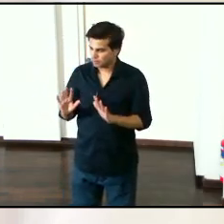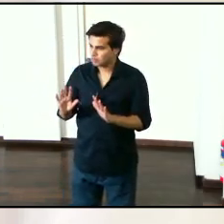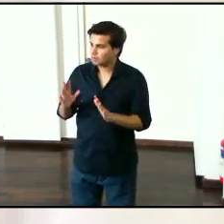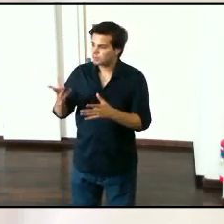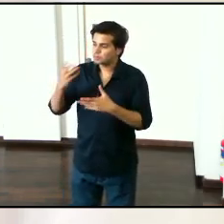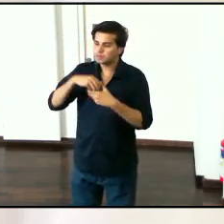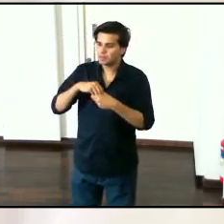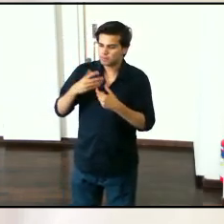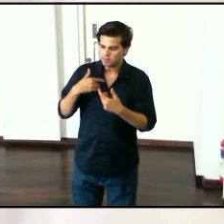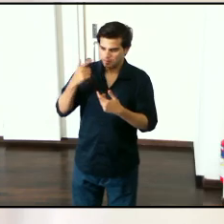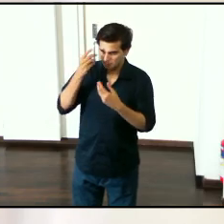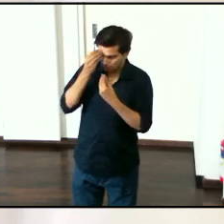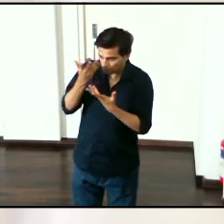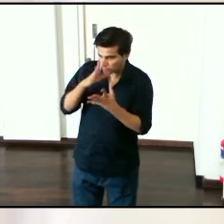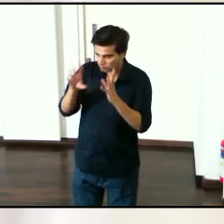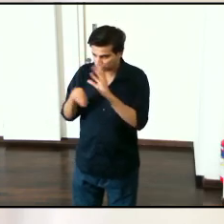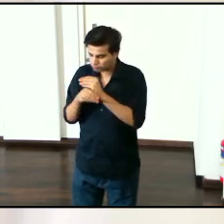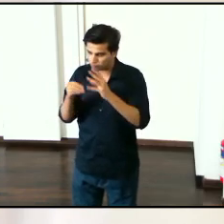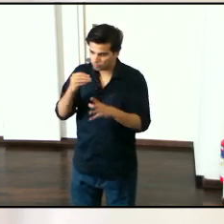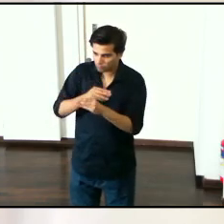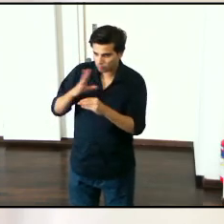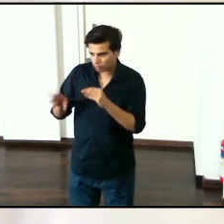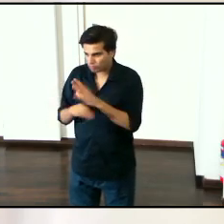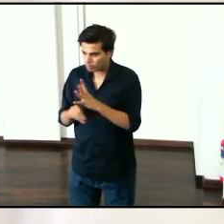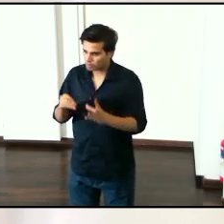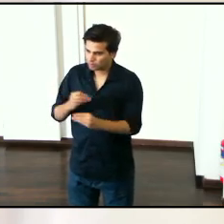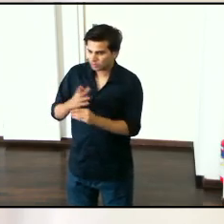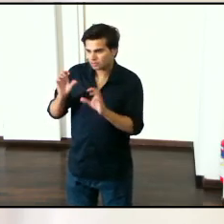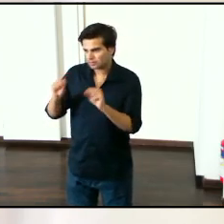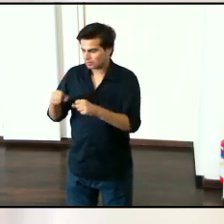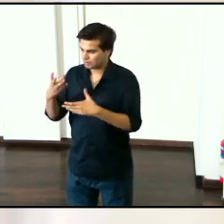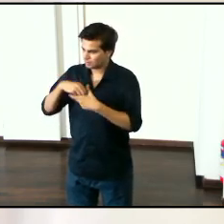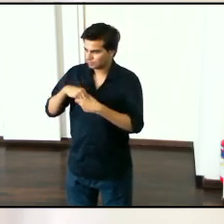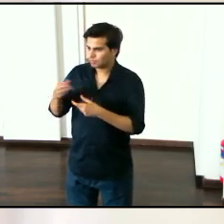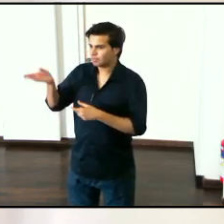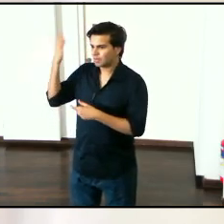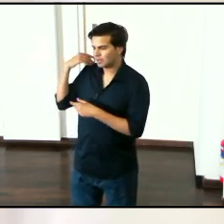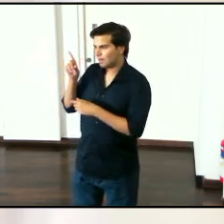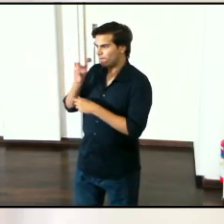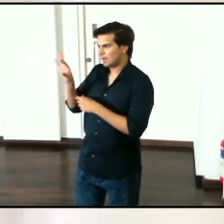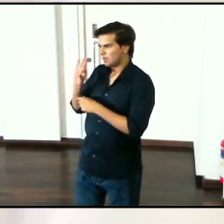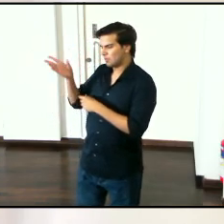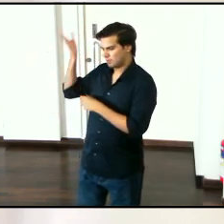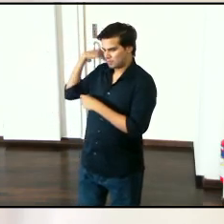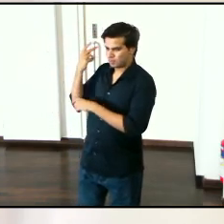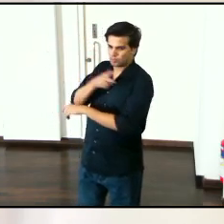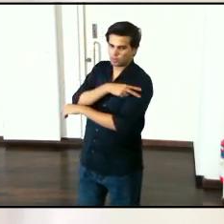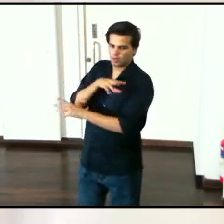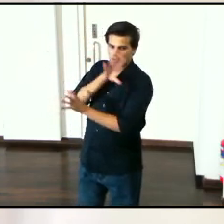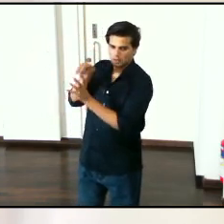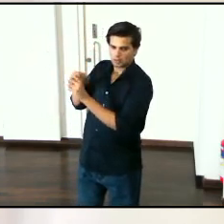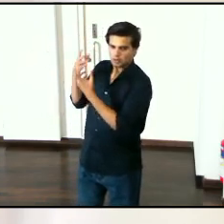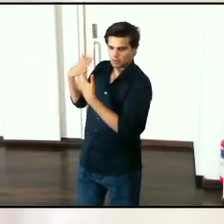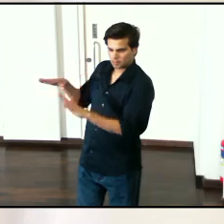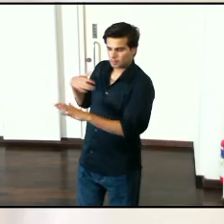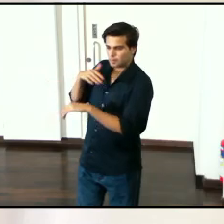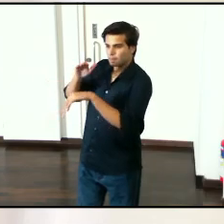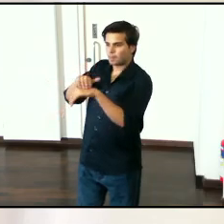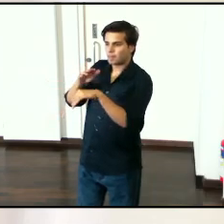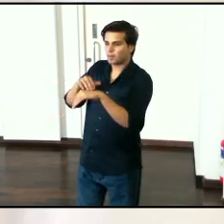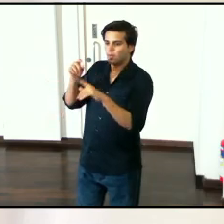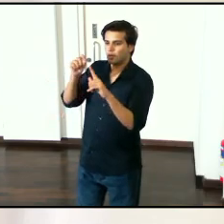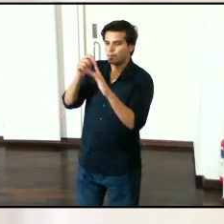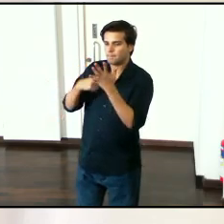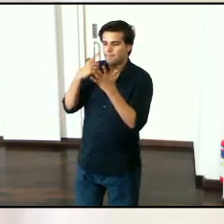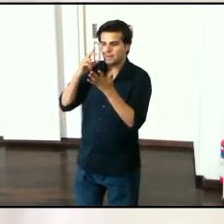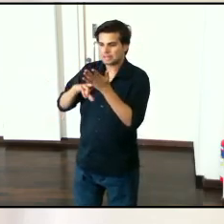add as much information as possible. I did, in the couple of weeks that I had, I tried to call friends and chat